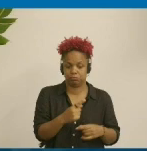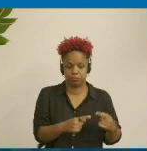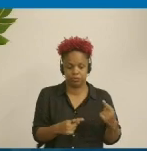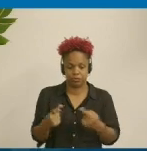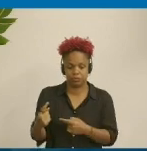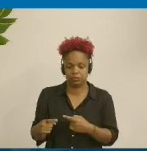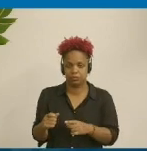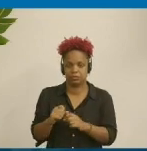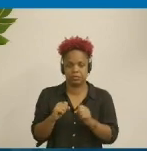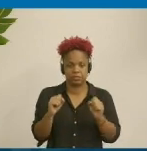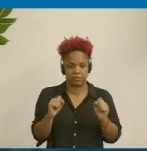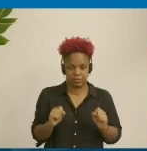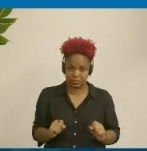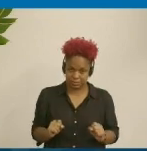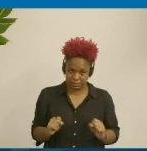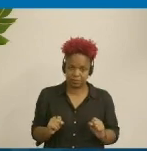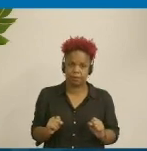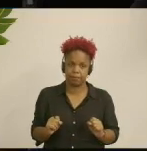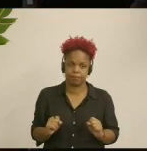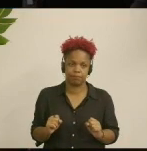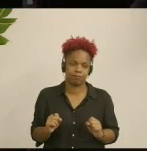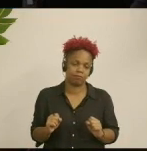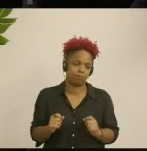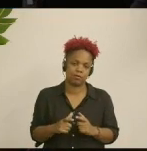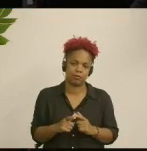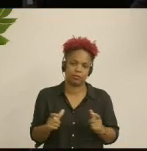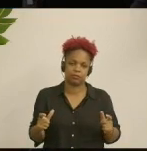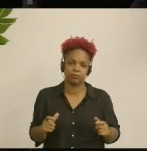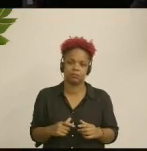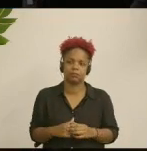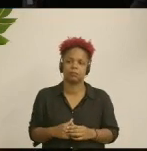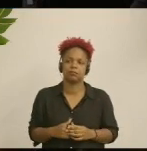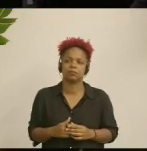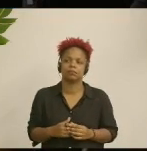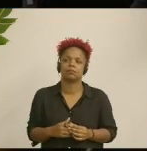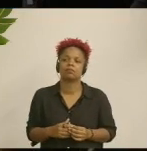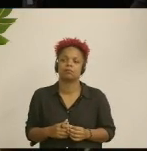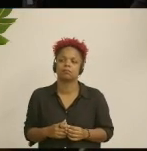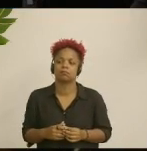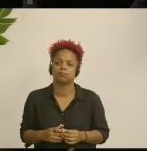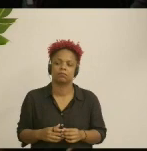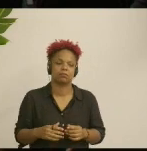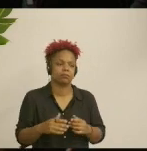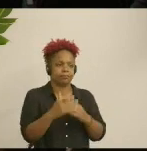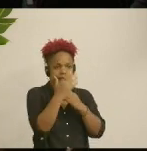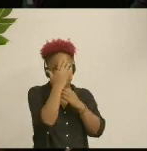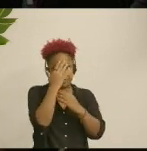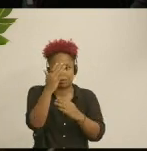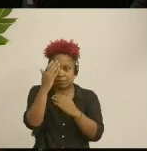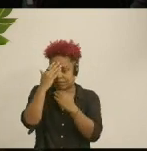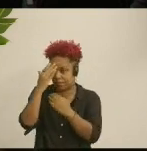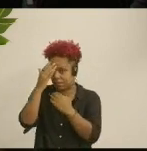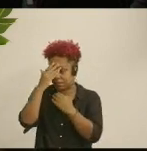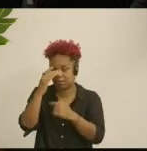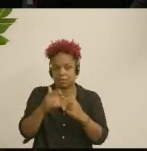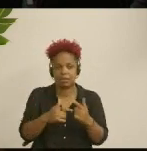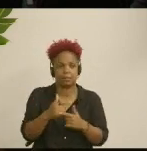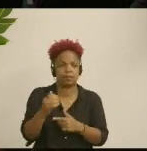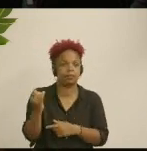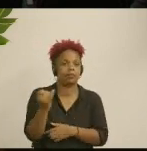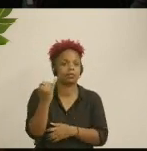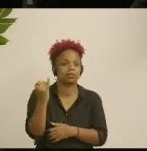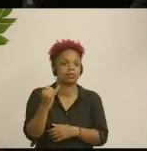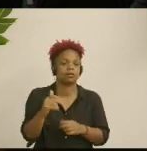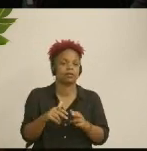Thank you. Thank you so much, Ali. Very important work what you're doing with people facing homelessness in Mexico. I want to